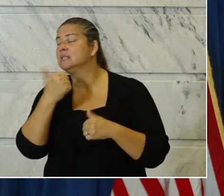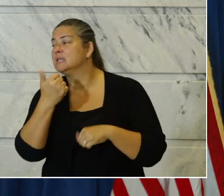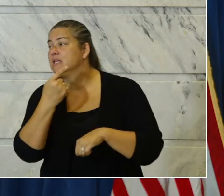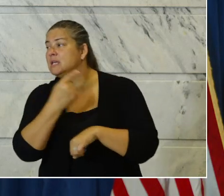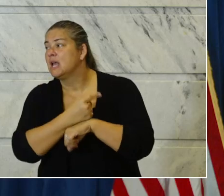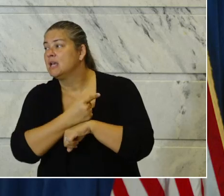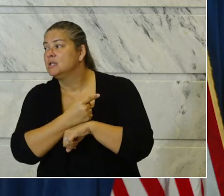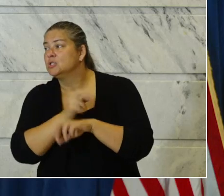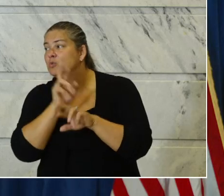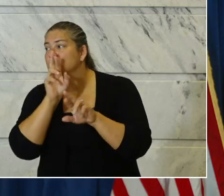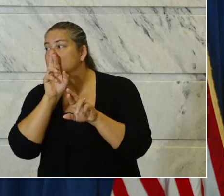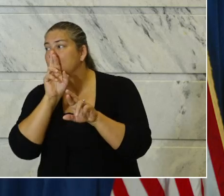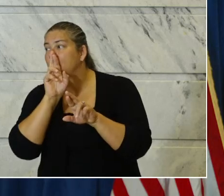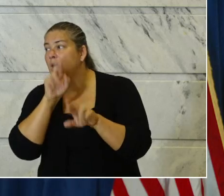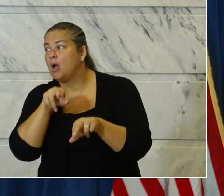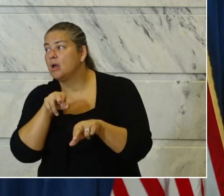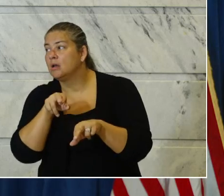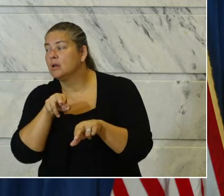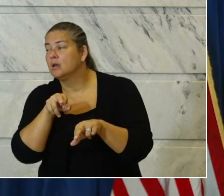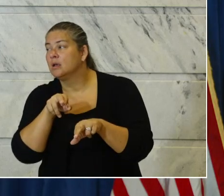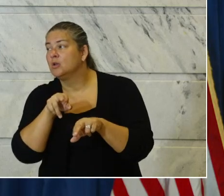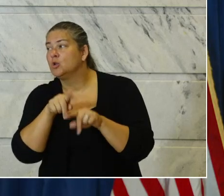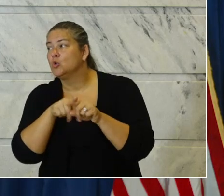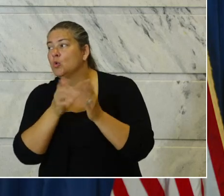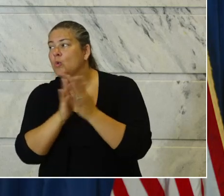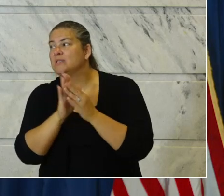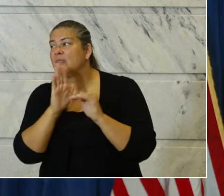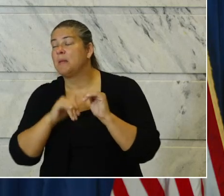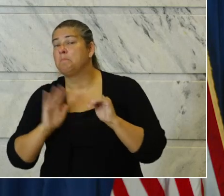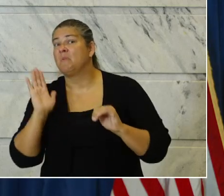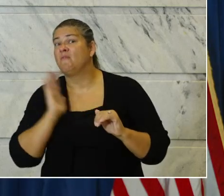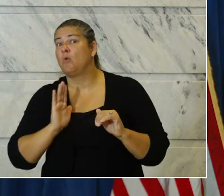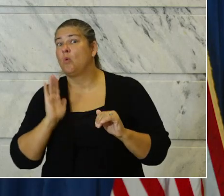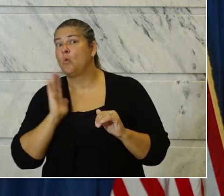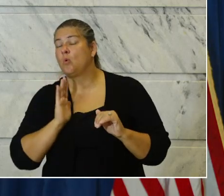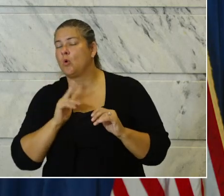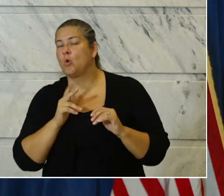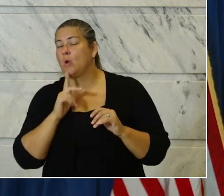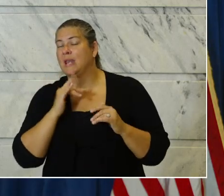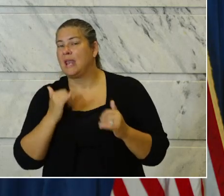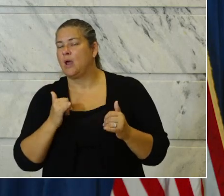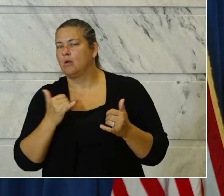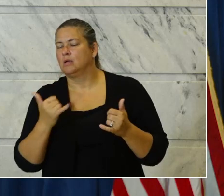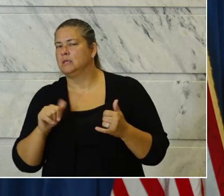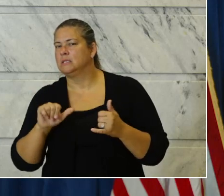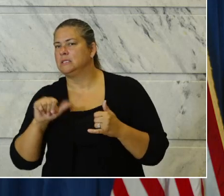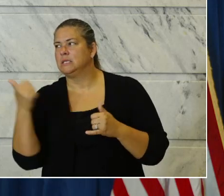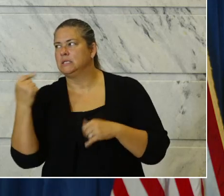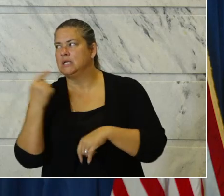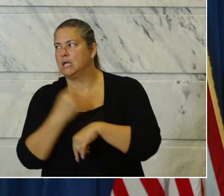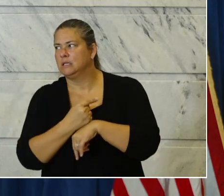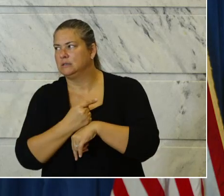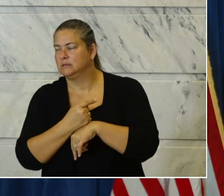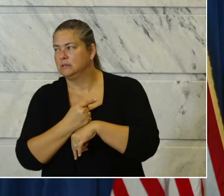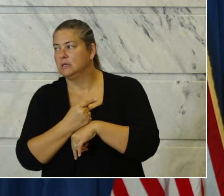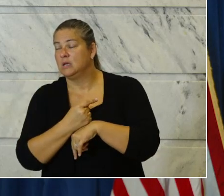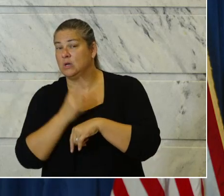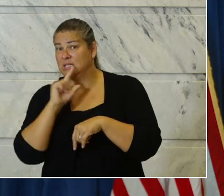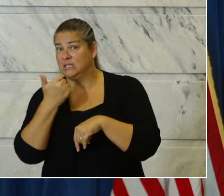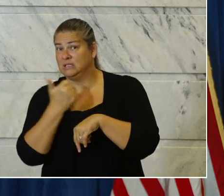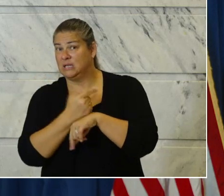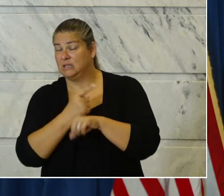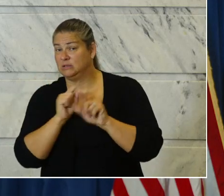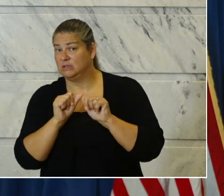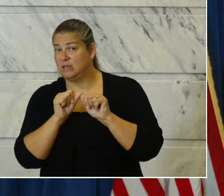request, which is triple the time they had previously. Will that rule about the 10 days last as long as the state of emergency does, or is there a